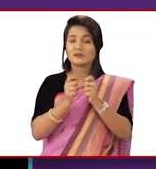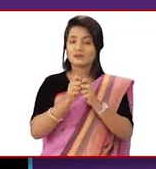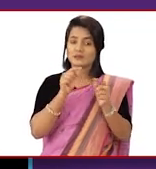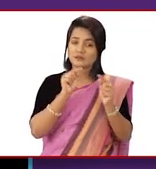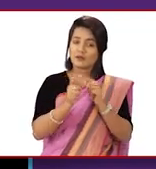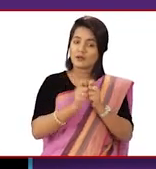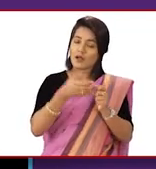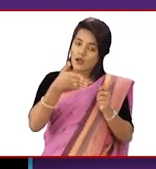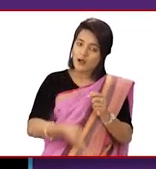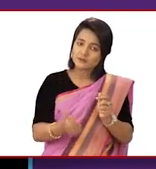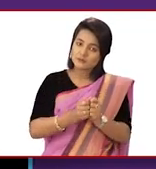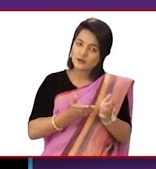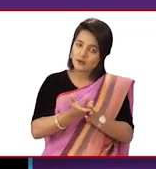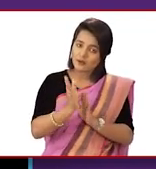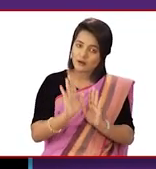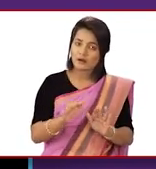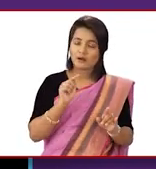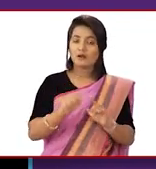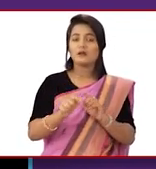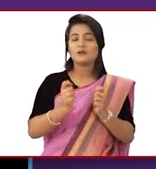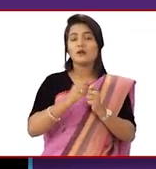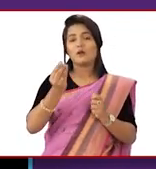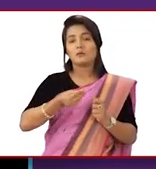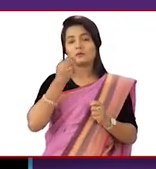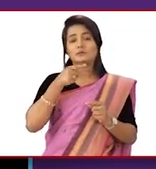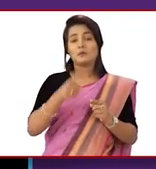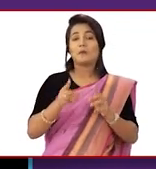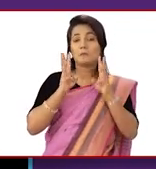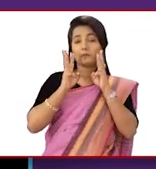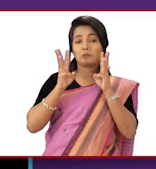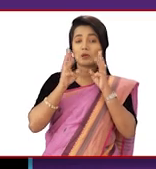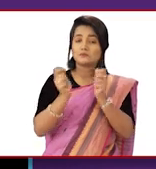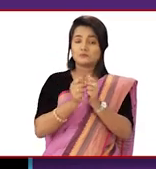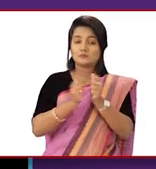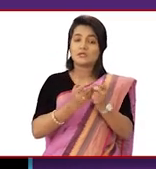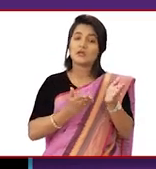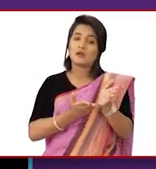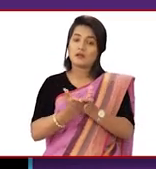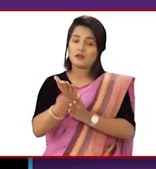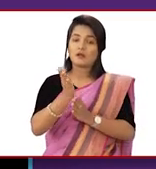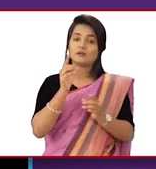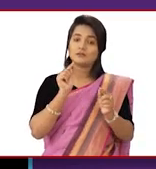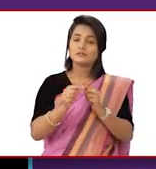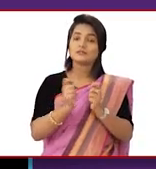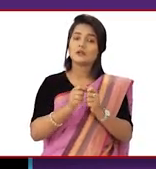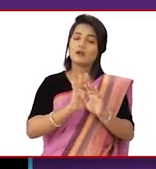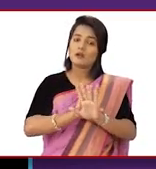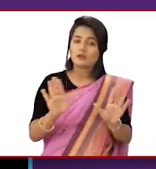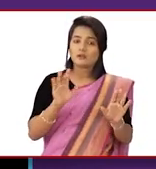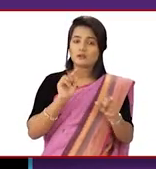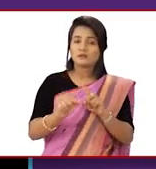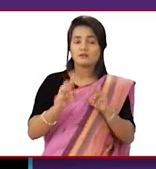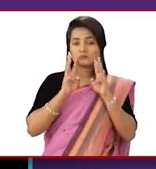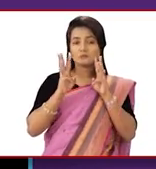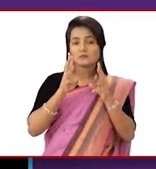She still is. And that's how she raised us. I think she did a very, very good job in inculcating that notion that there